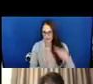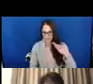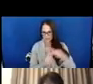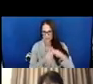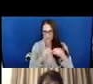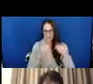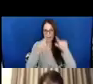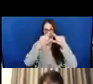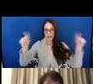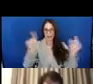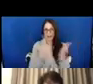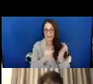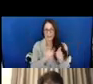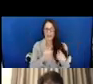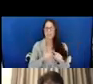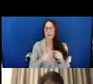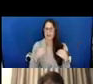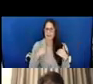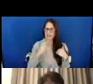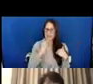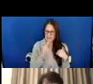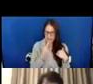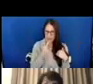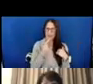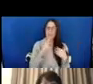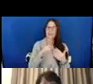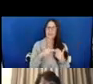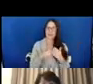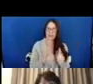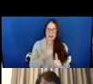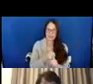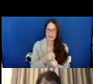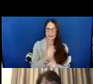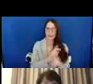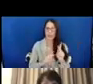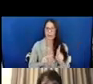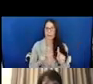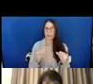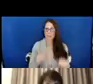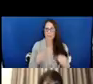serious implications for people's ability to make ends meet and maintain a sense of self-worth.